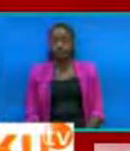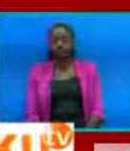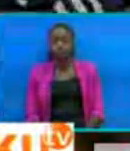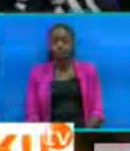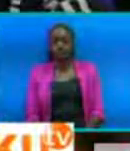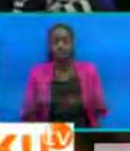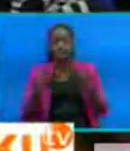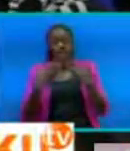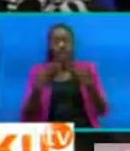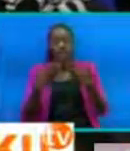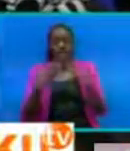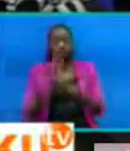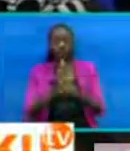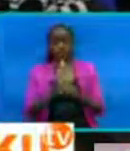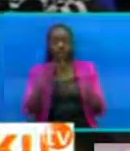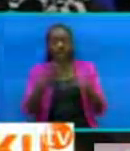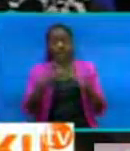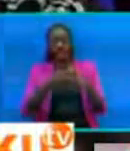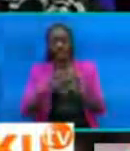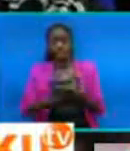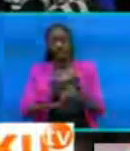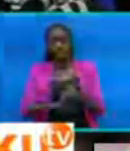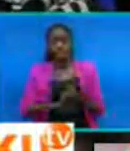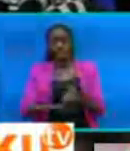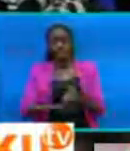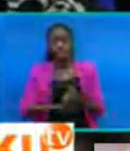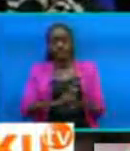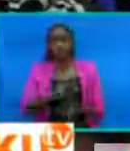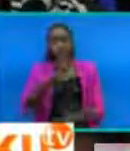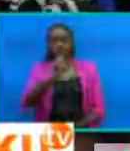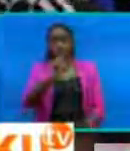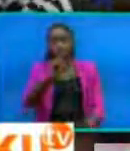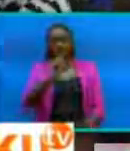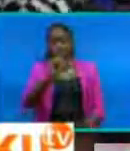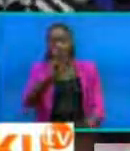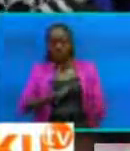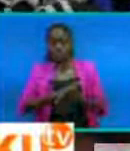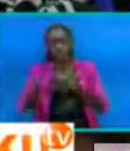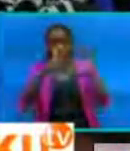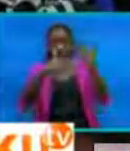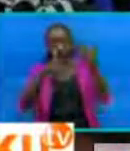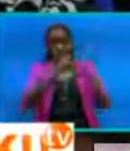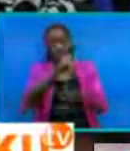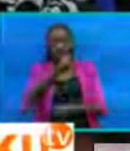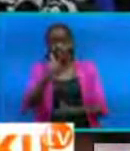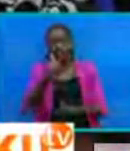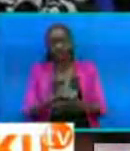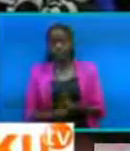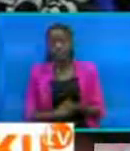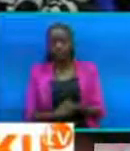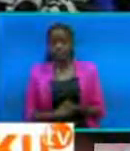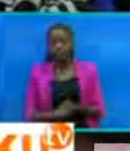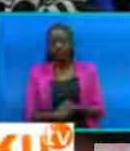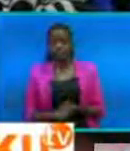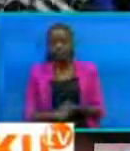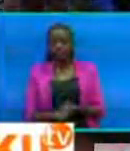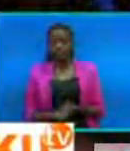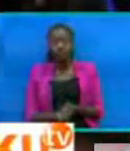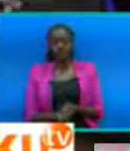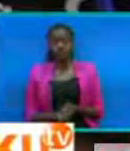Thank you. My name is Ronnie from the University of Nairobi, and just on